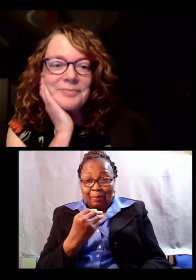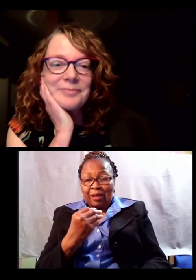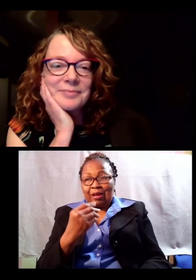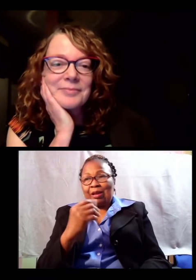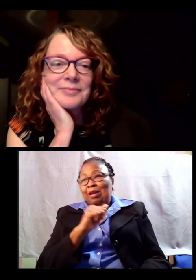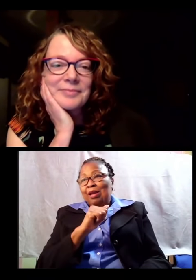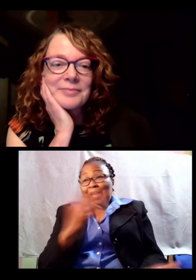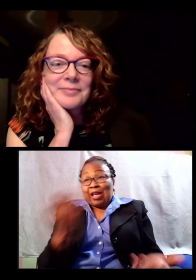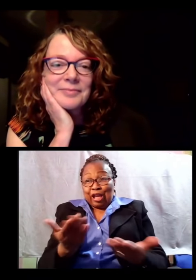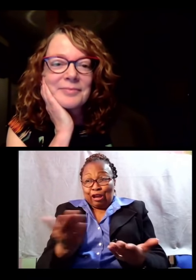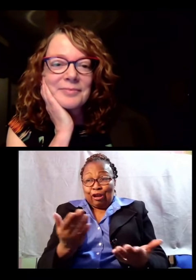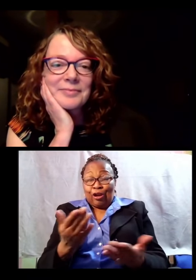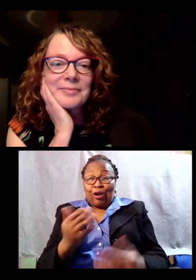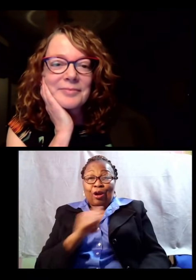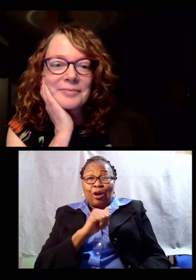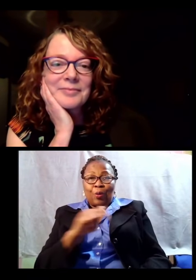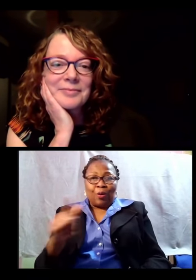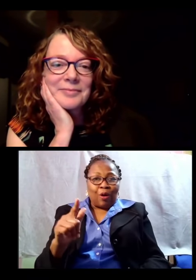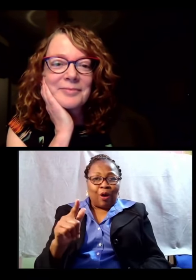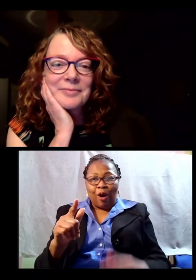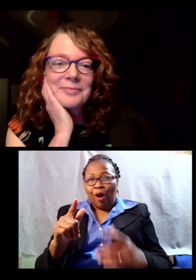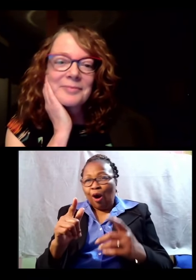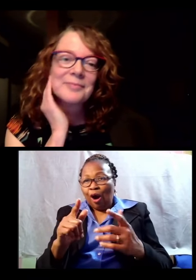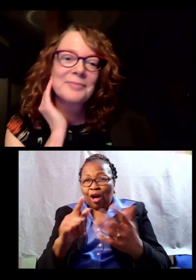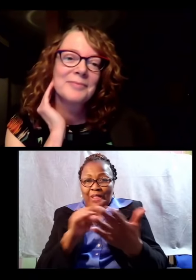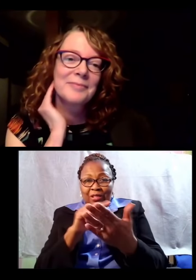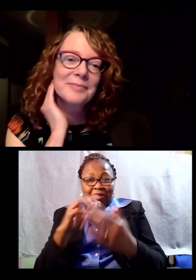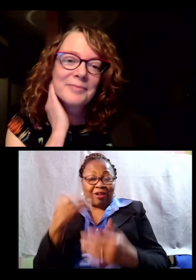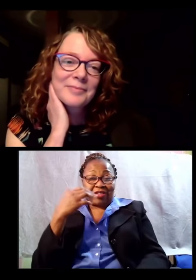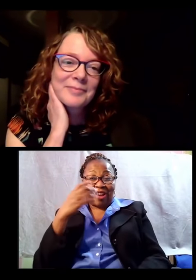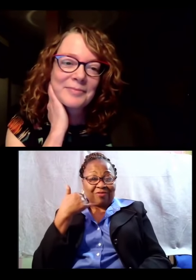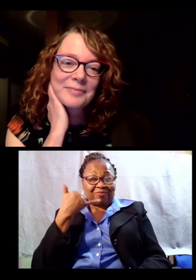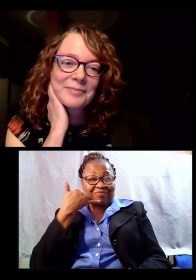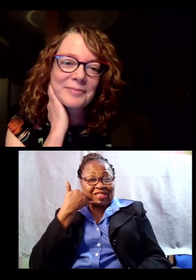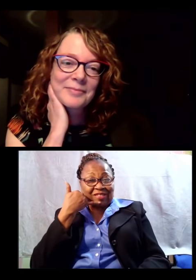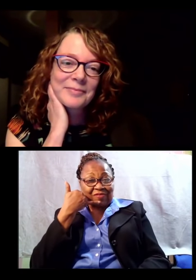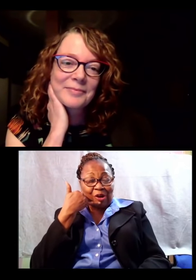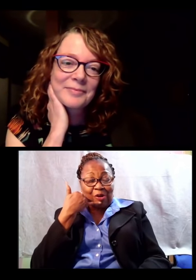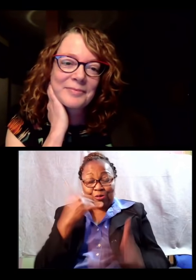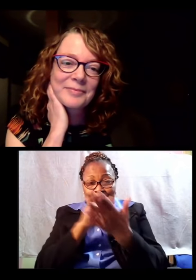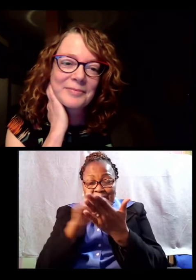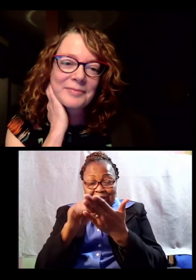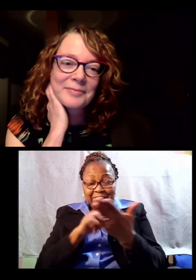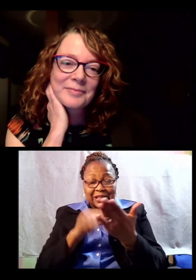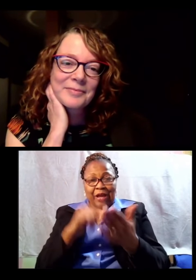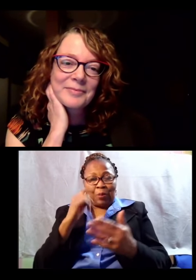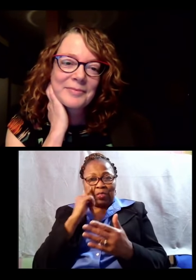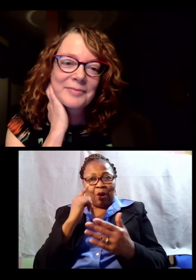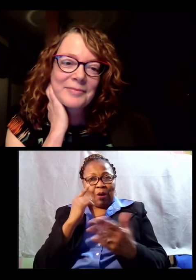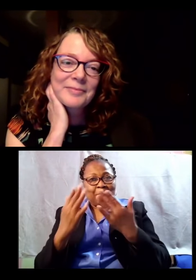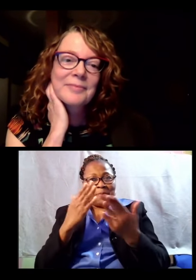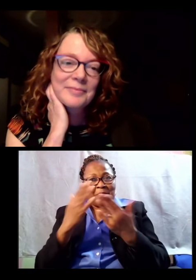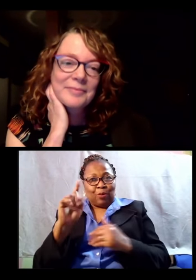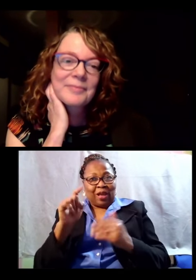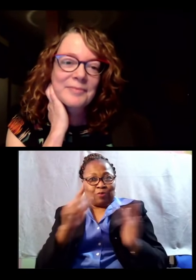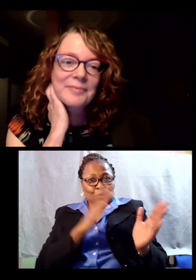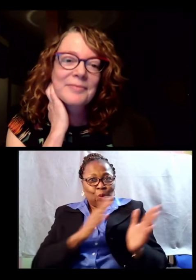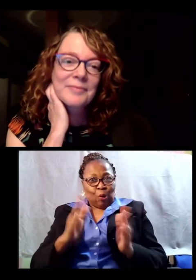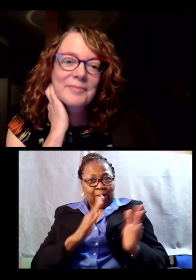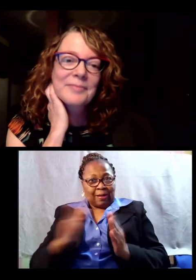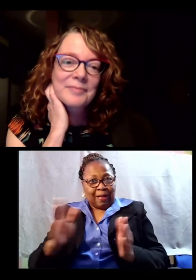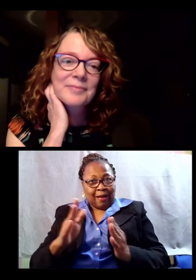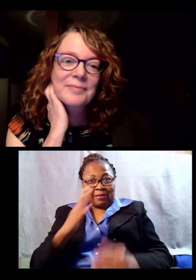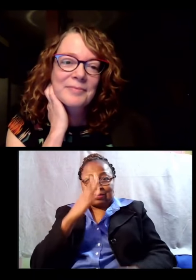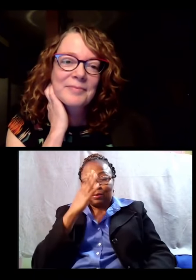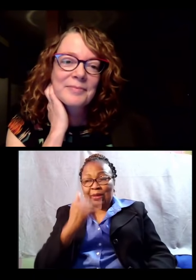we were all doom scrolling on our phones. And we thought we might have to, you know, get organized